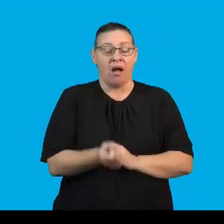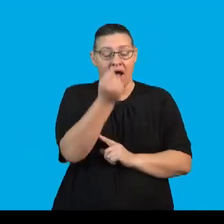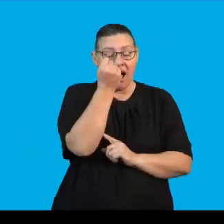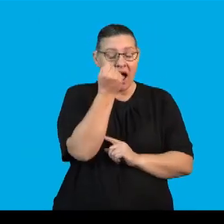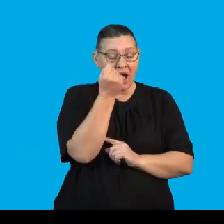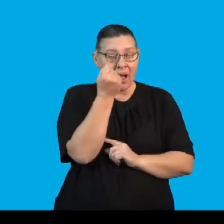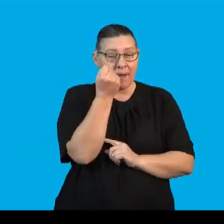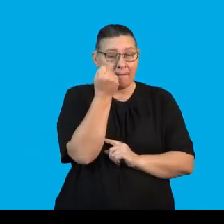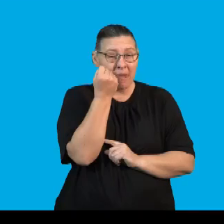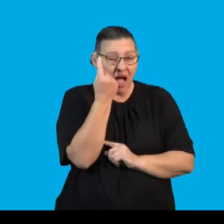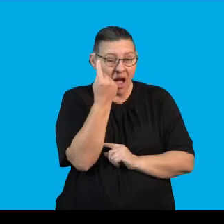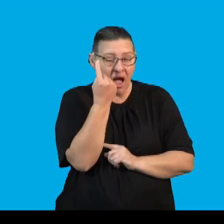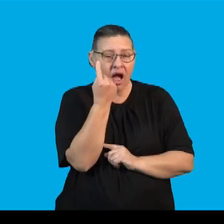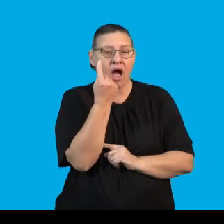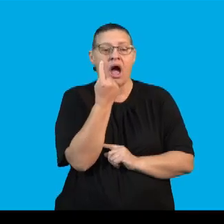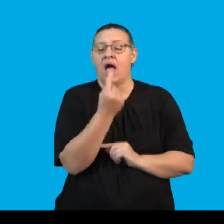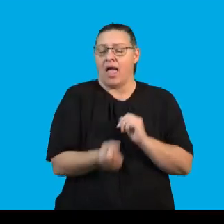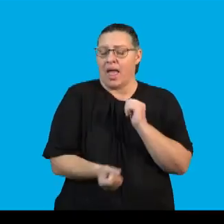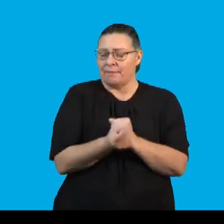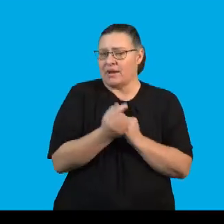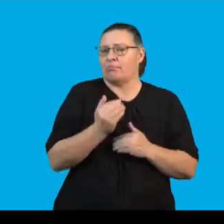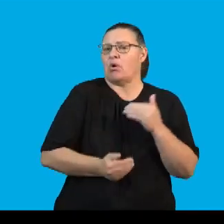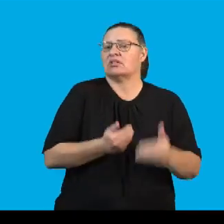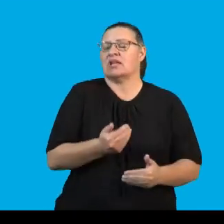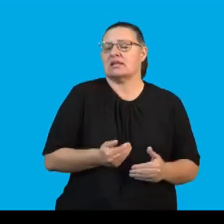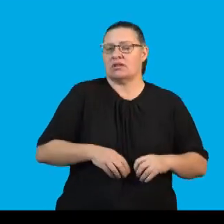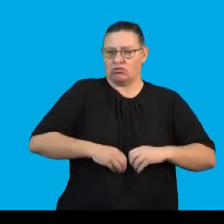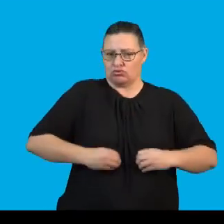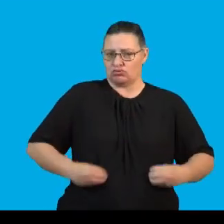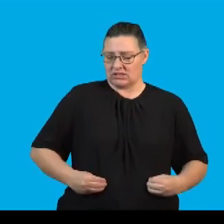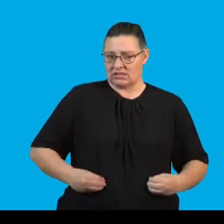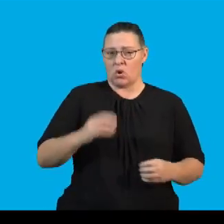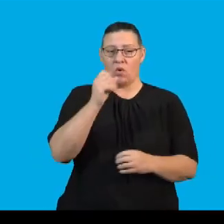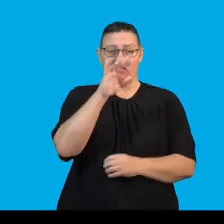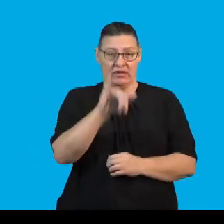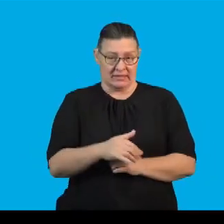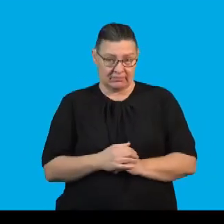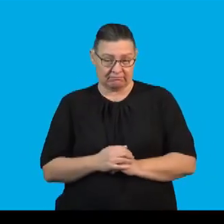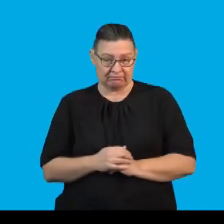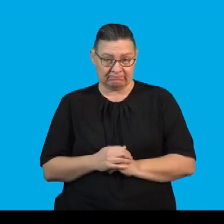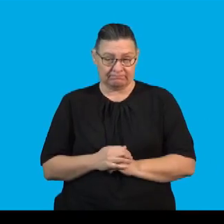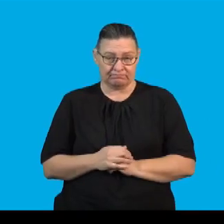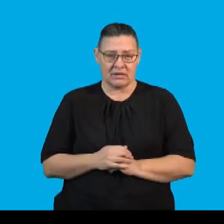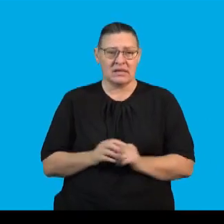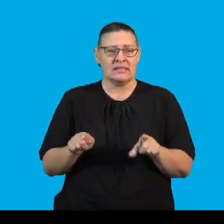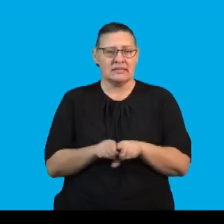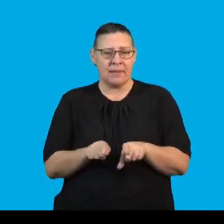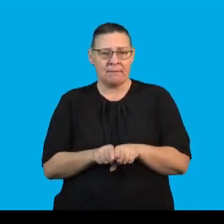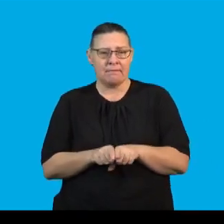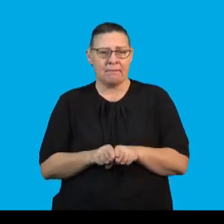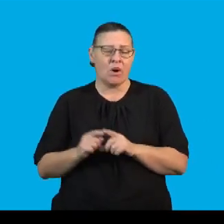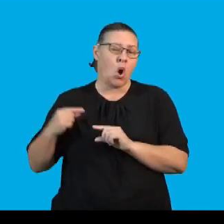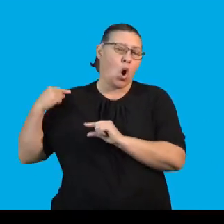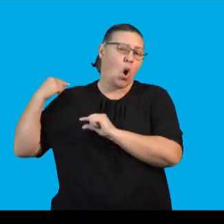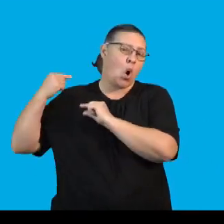to understand the process occurring in the uterus and ovary, and we should be able to